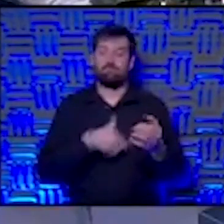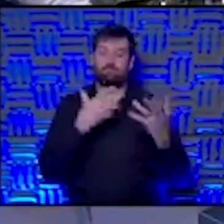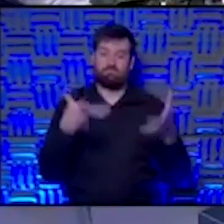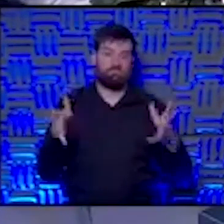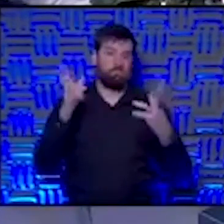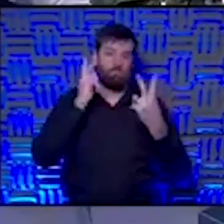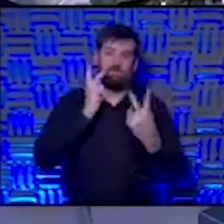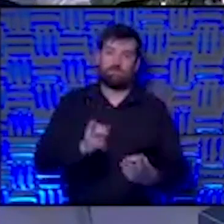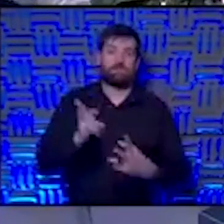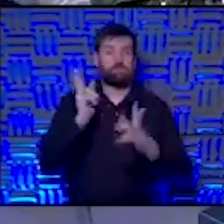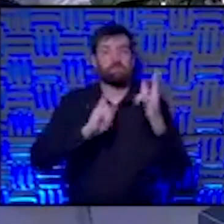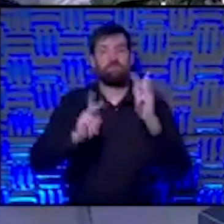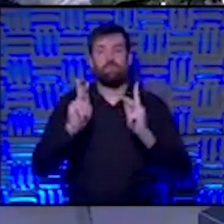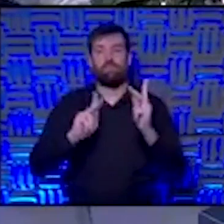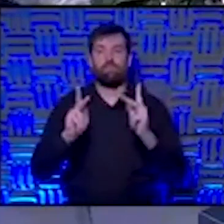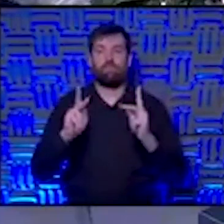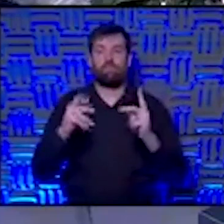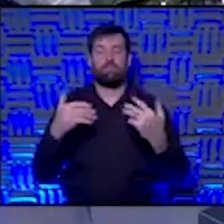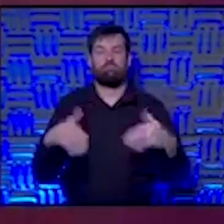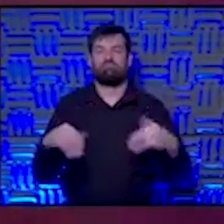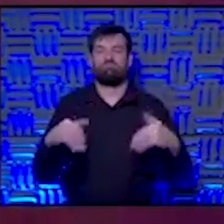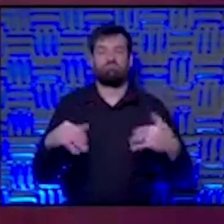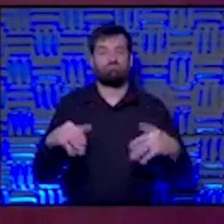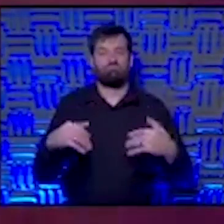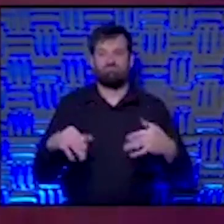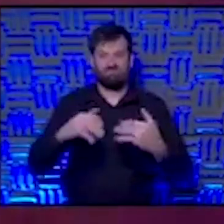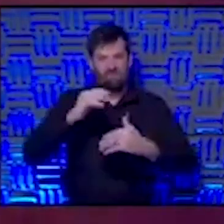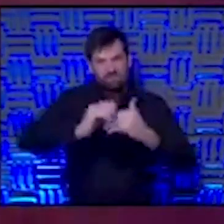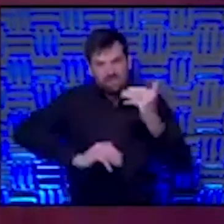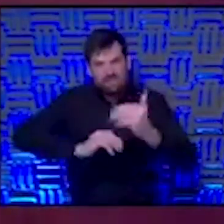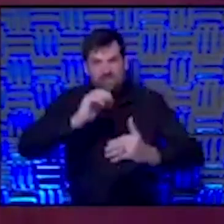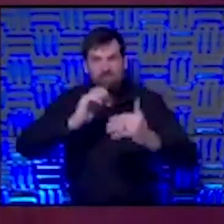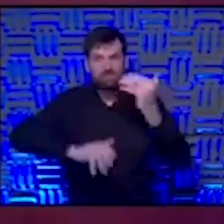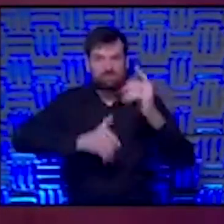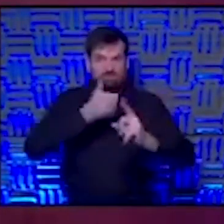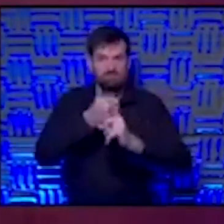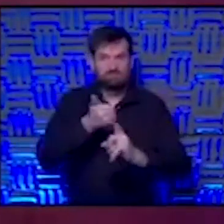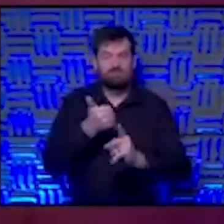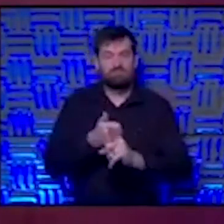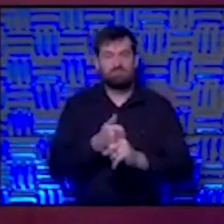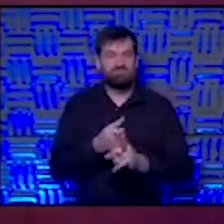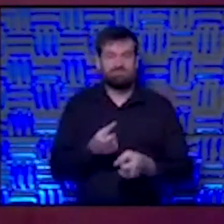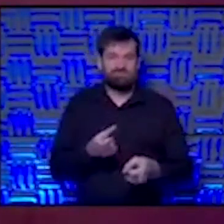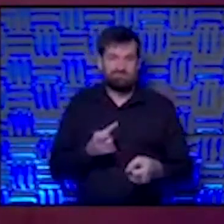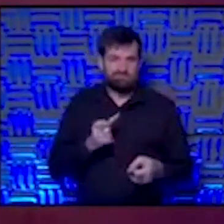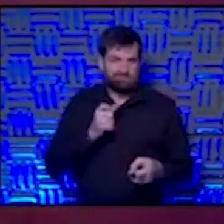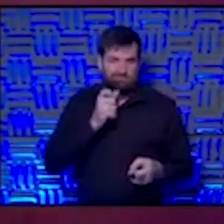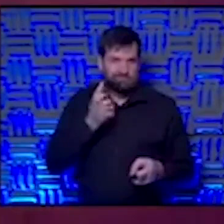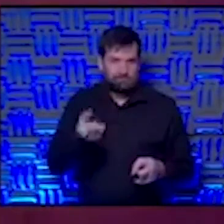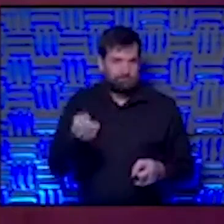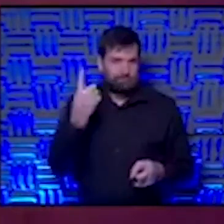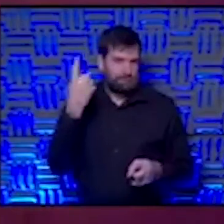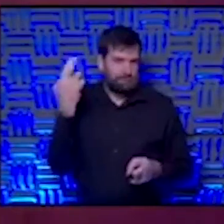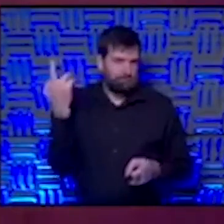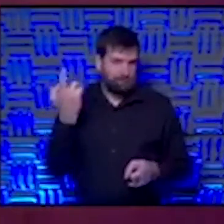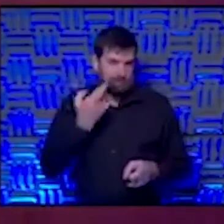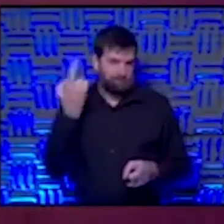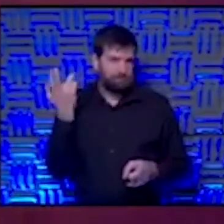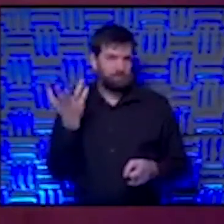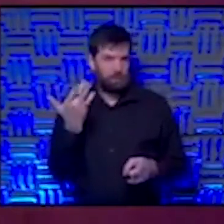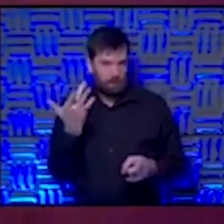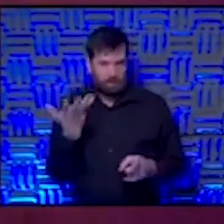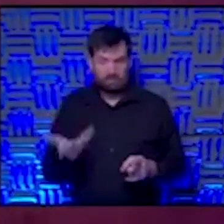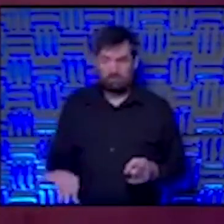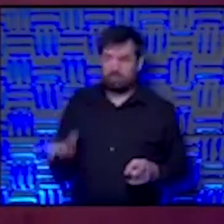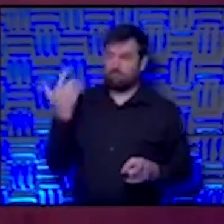that have, really turned around and have facilities at Whole that really didn't understand the needs for this in the beginning, way back in March and